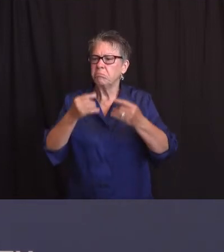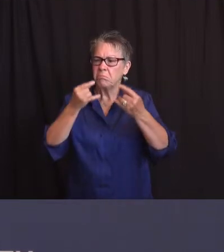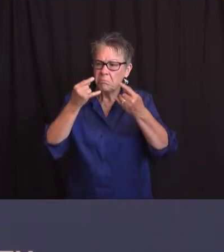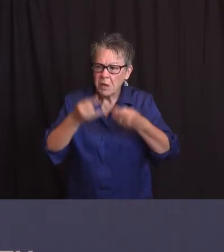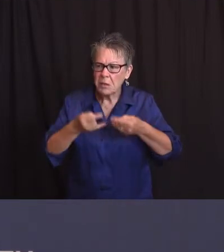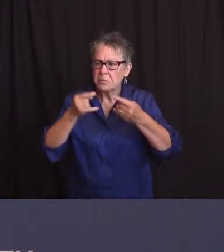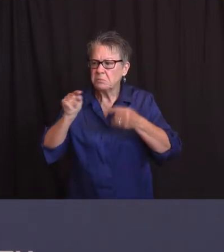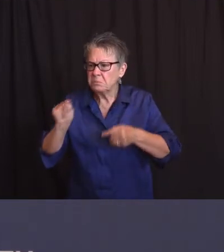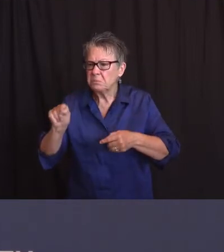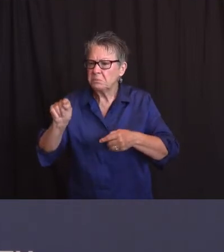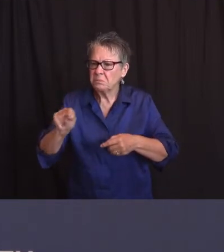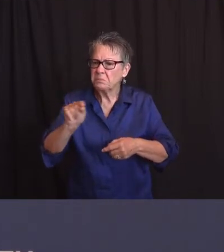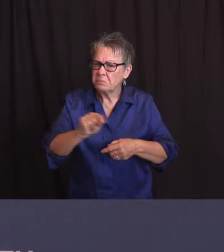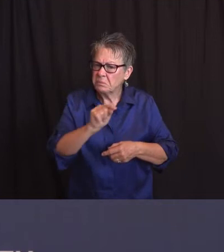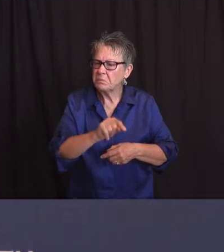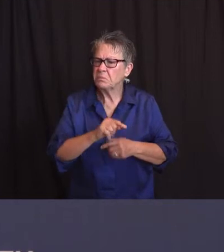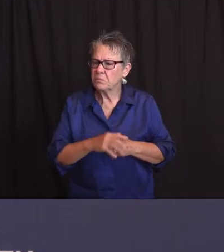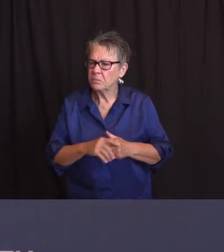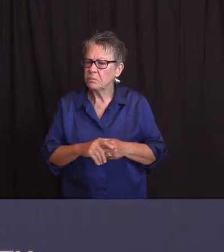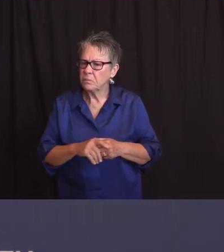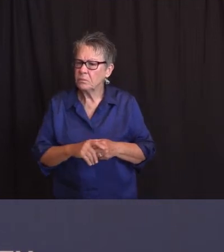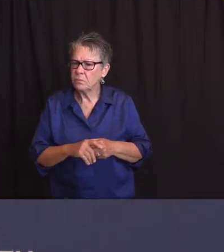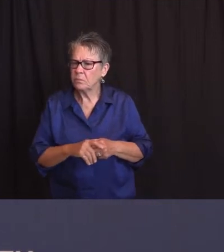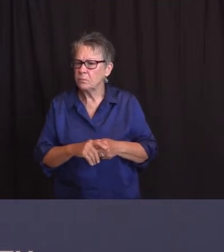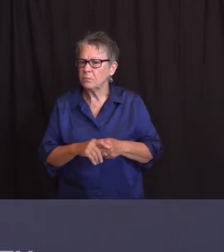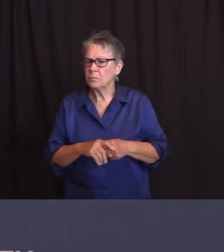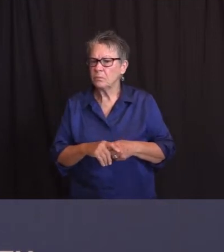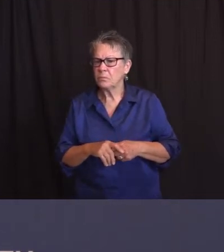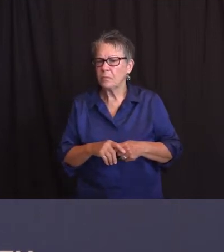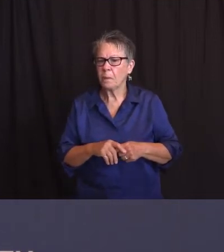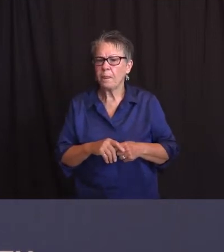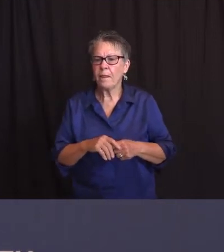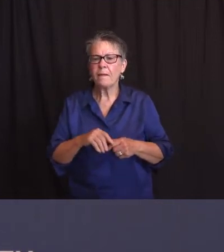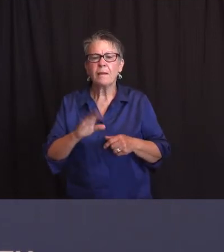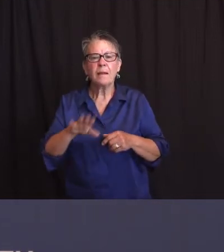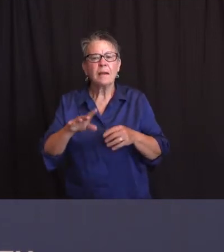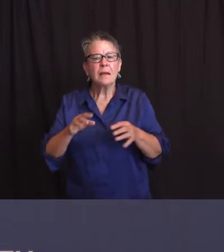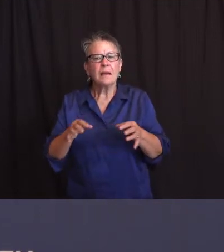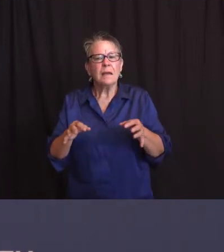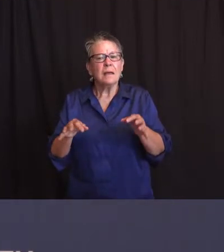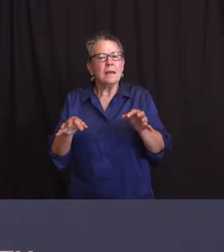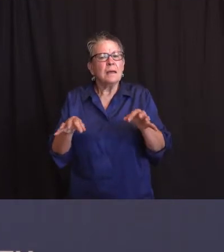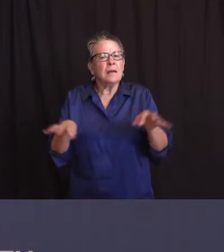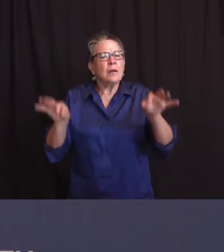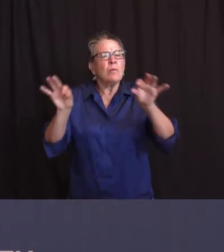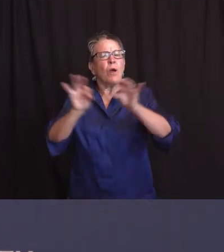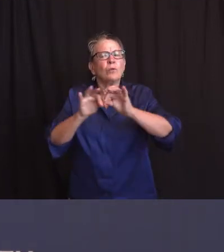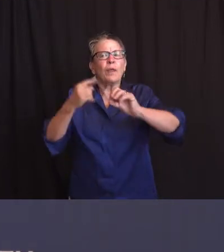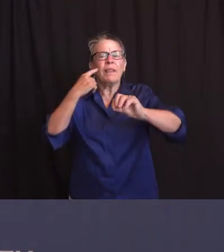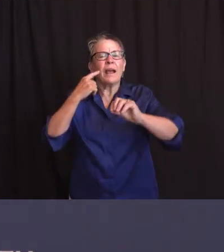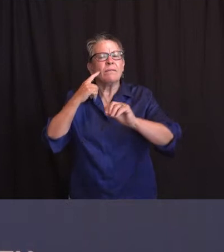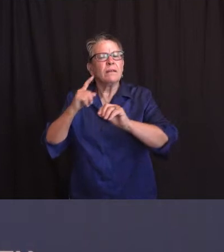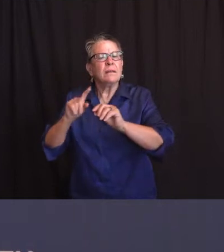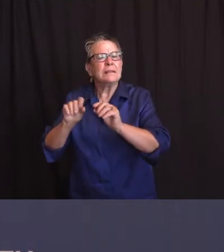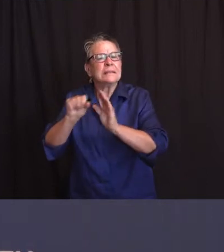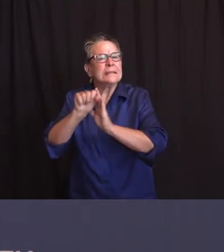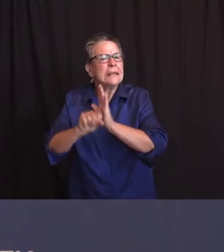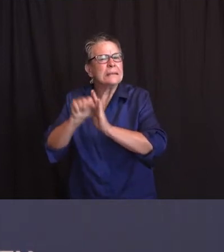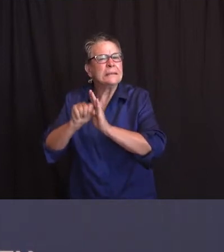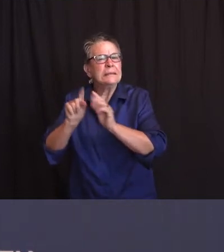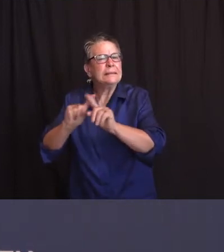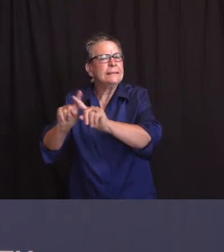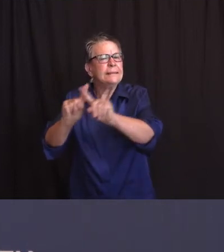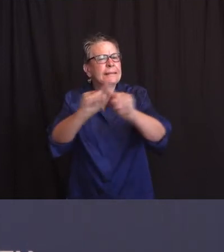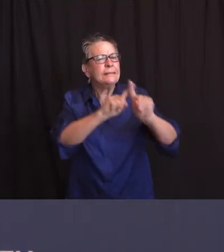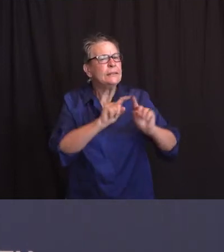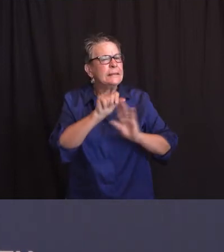into account the reality of what your state looks like. And a national recommendation may or may not